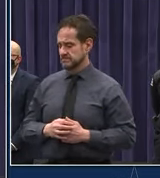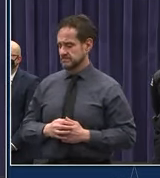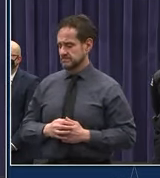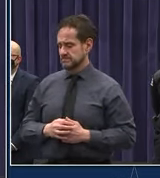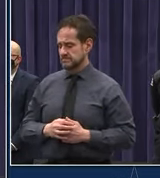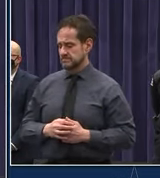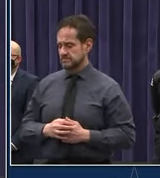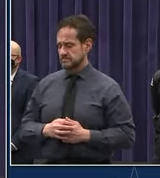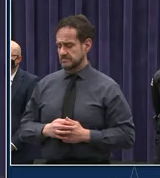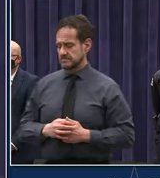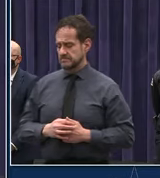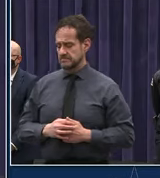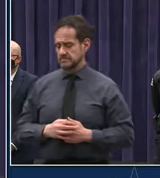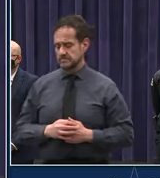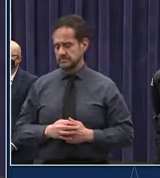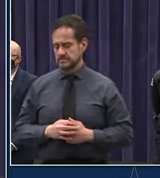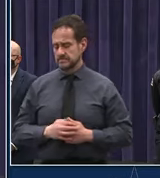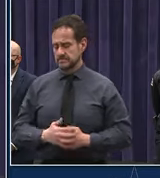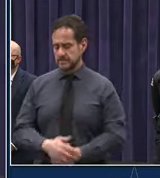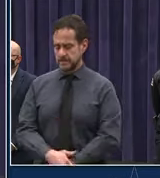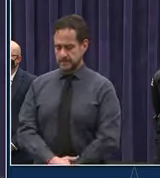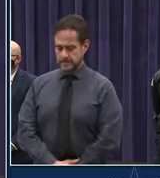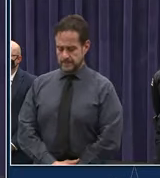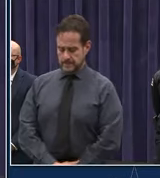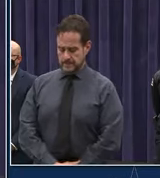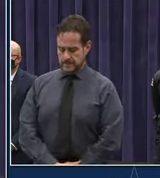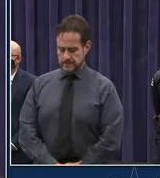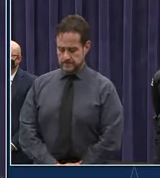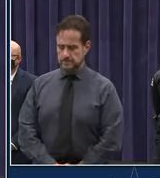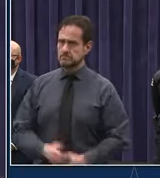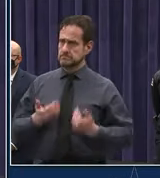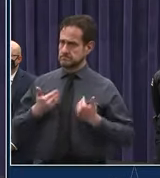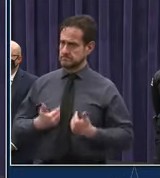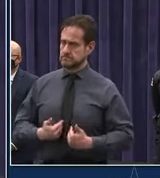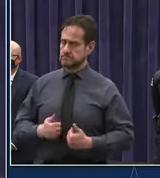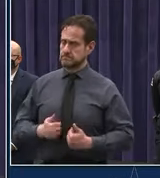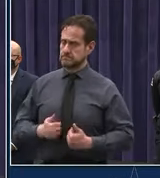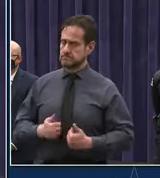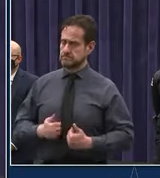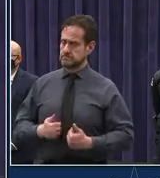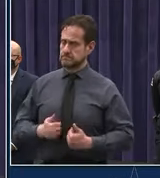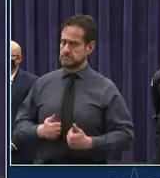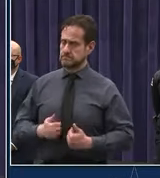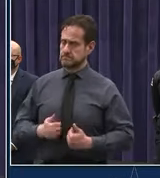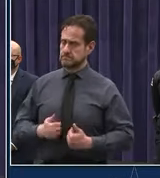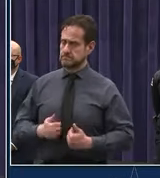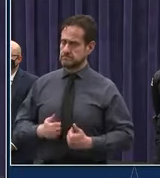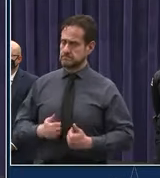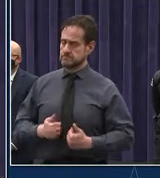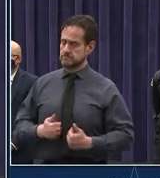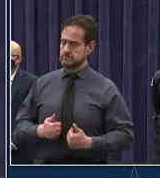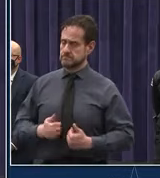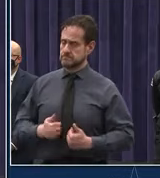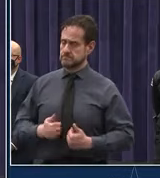street hand in hand, thinking about a lighter moment and having that child